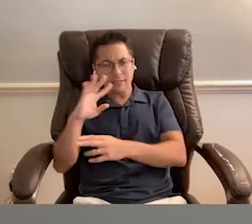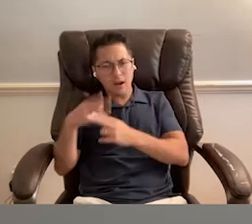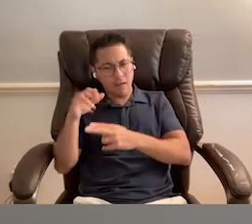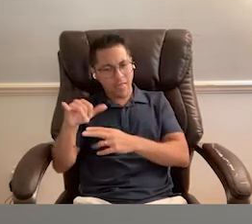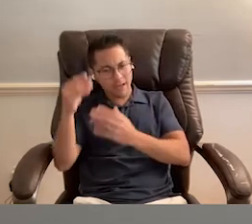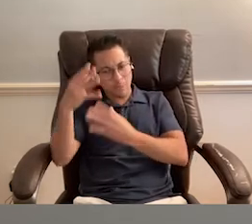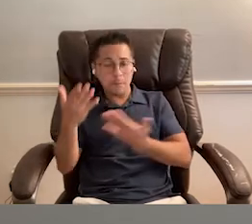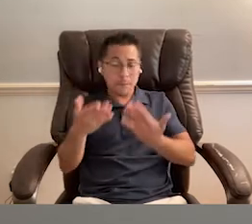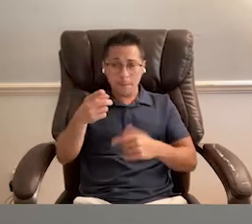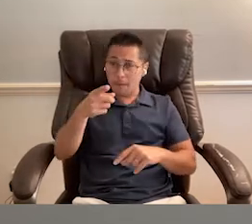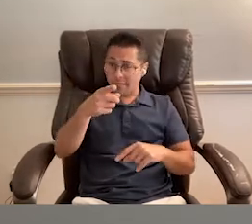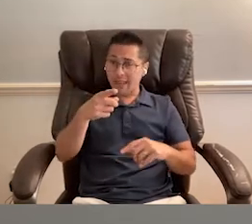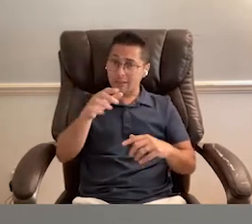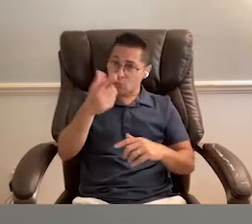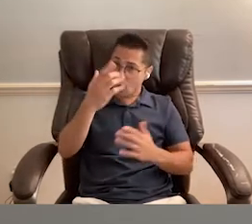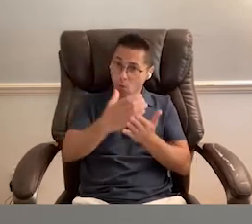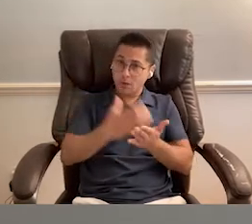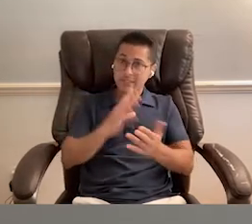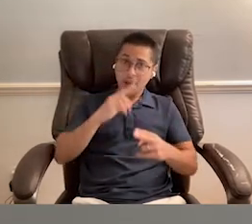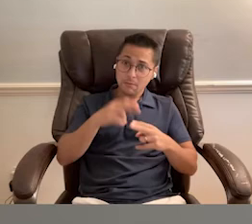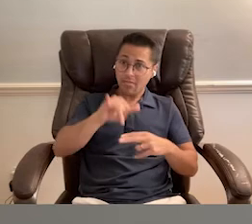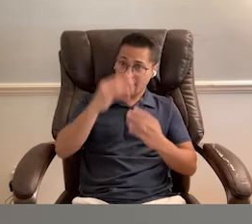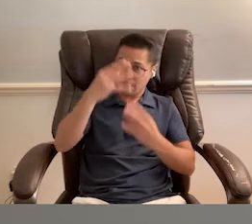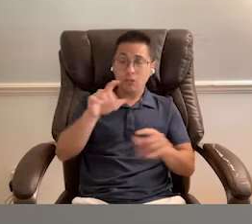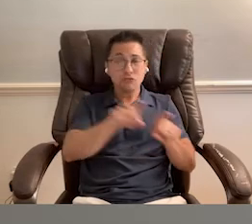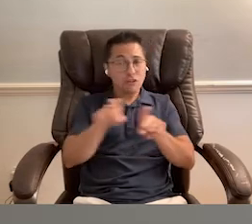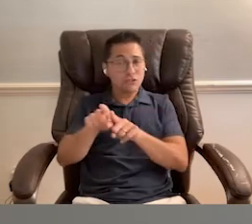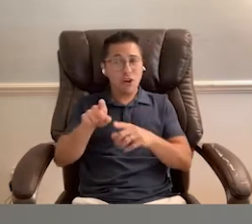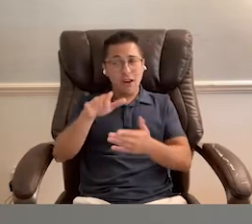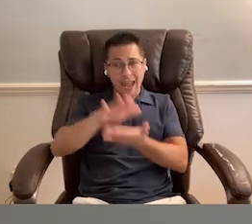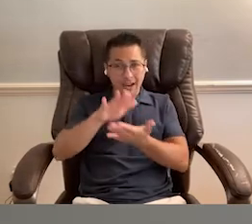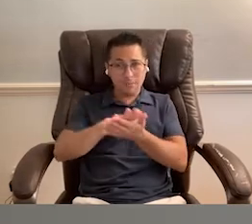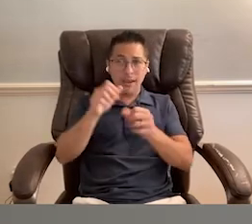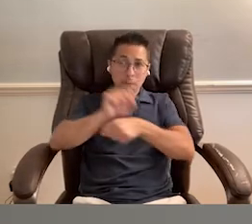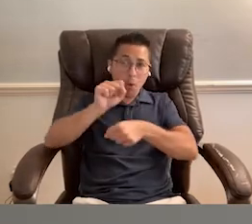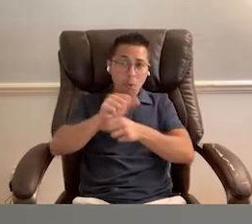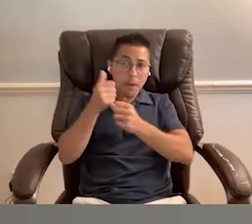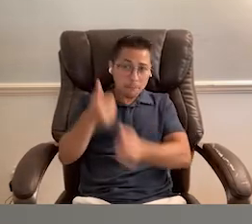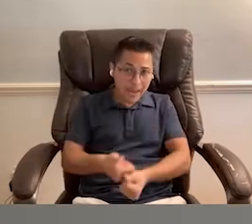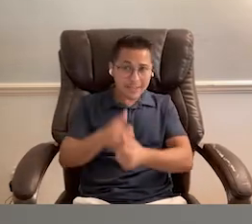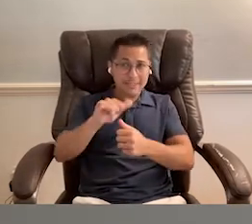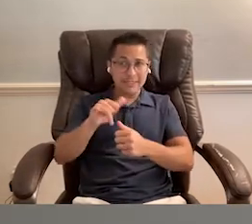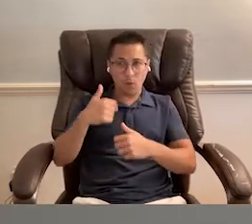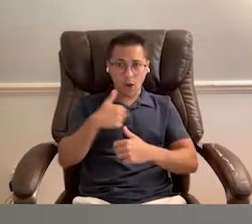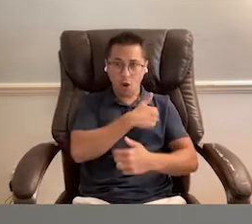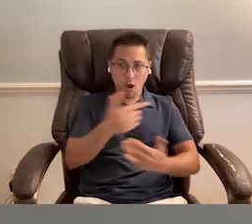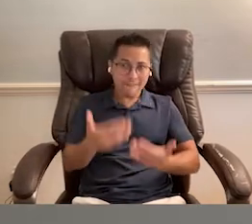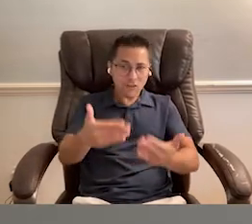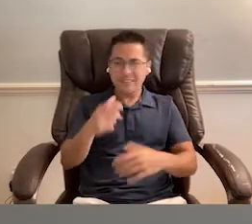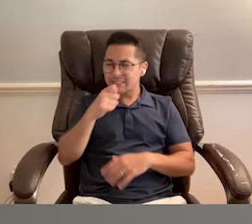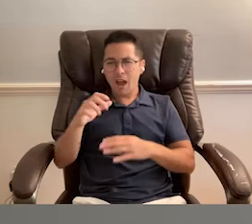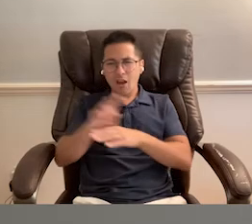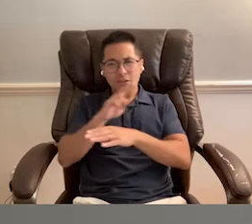but maybe there's a course that would cover that information. There is also an academic employment-based diploma that we offer in Florida, but it's